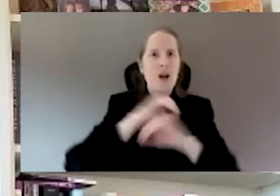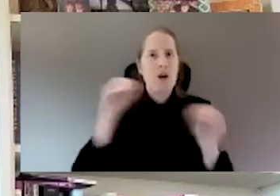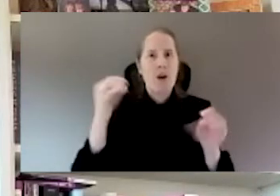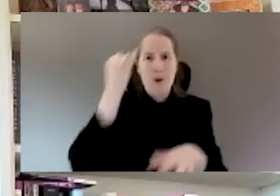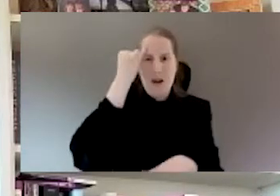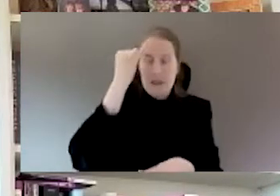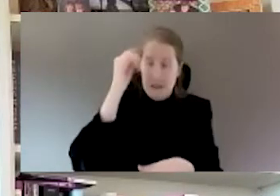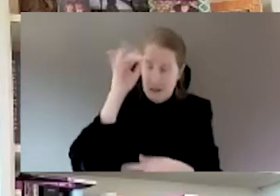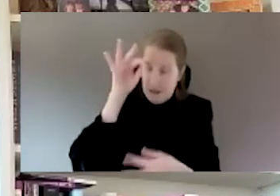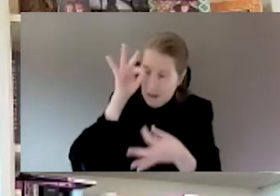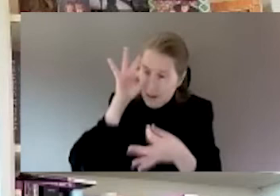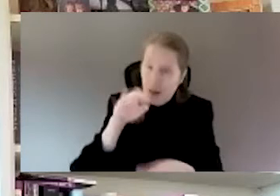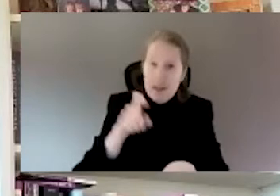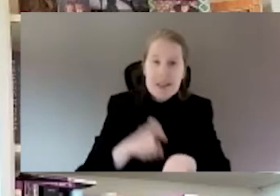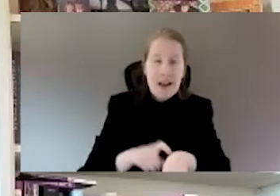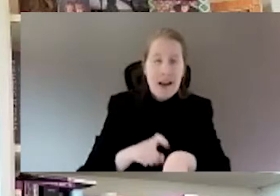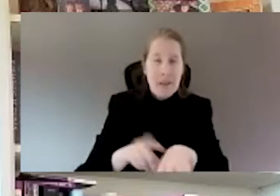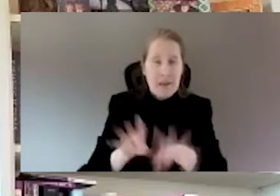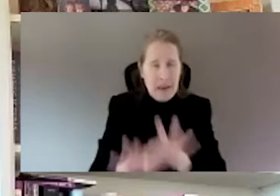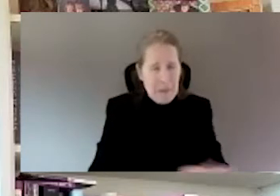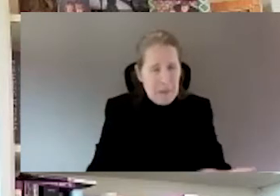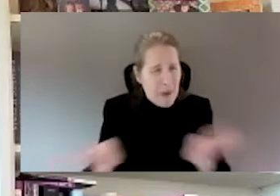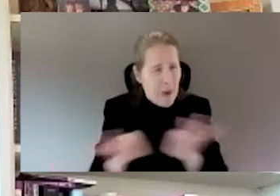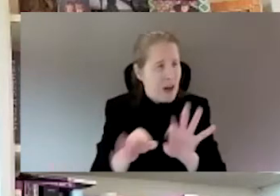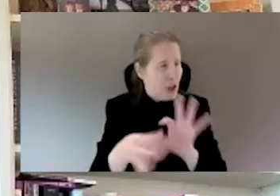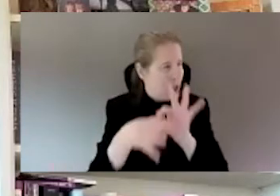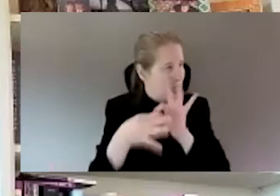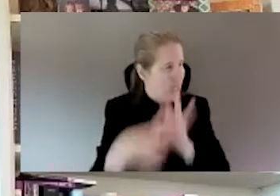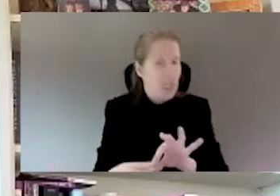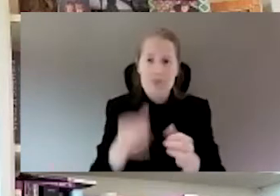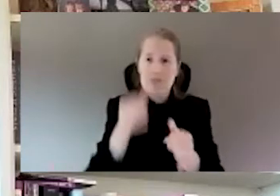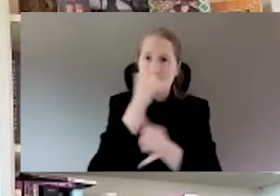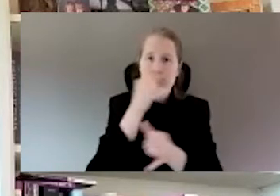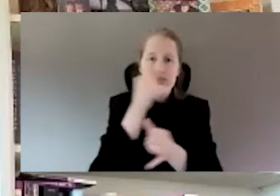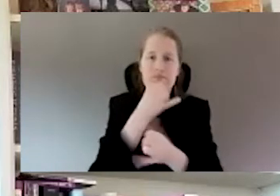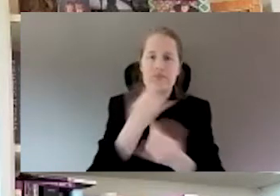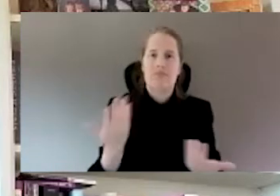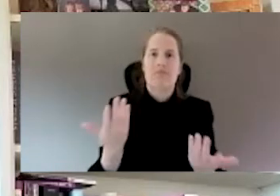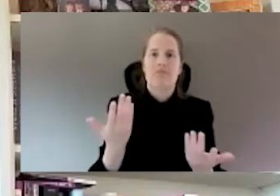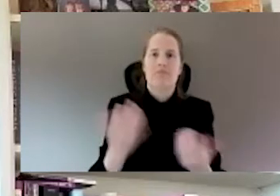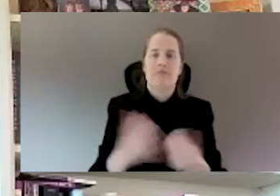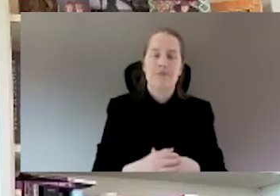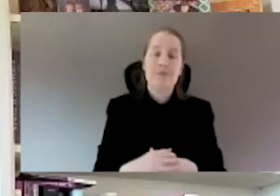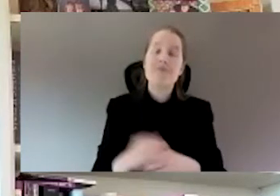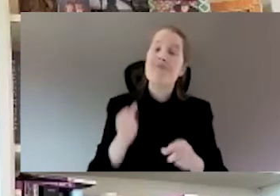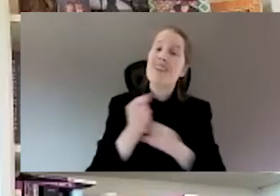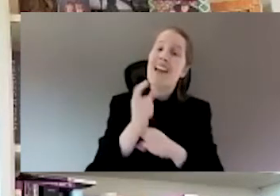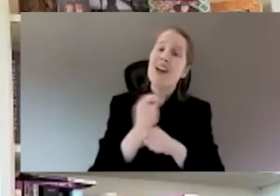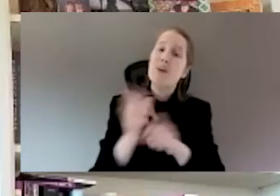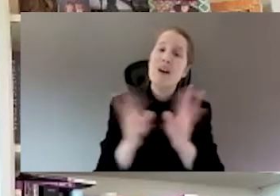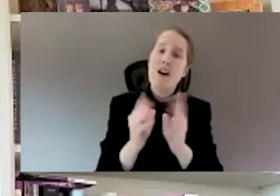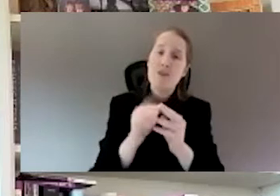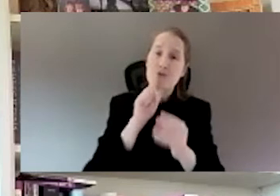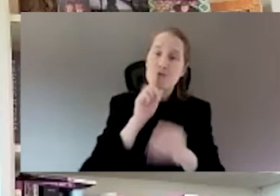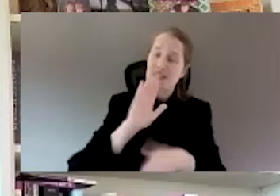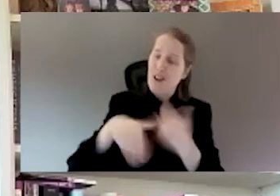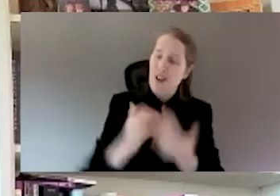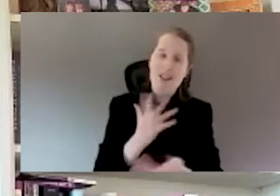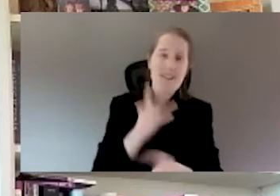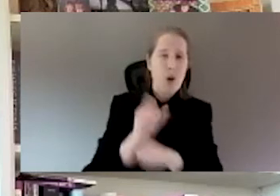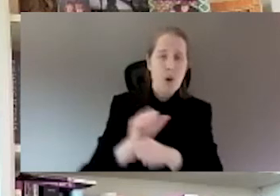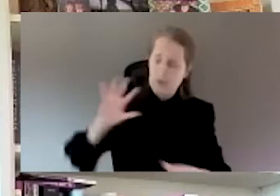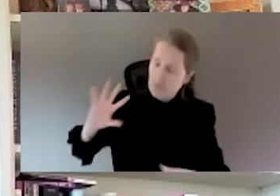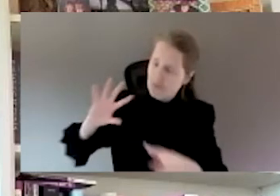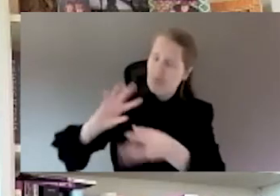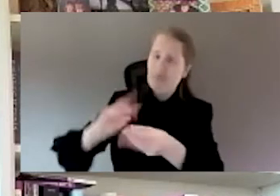important, and relevant it would be. The annual conference is a culmination of all of our work with and